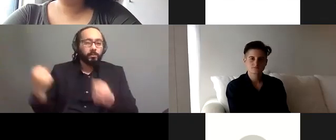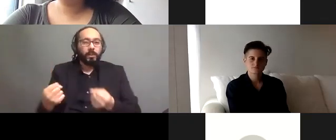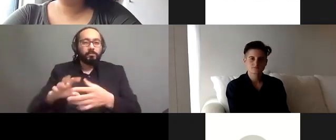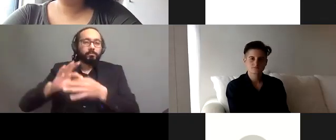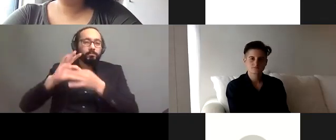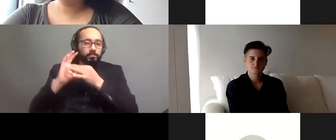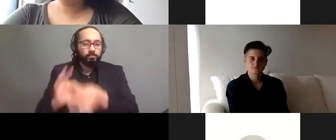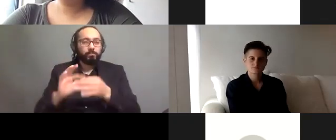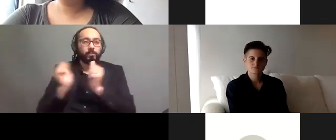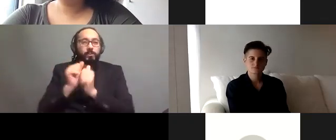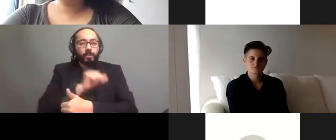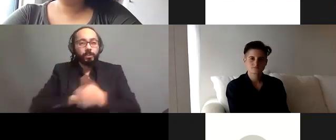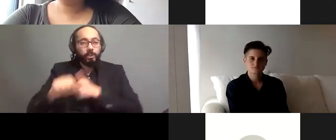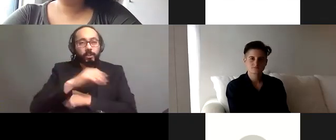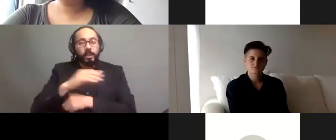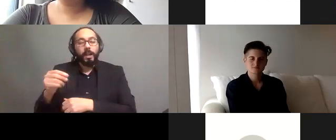Earth. So